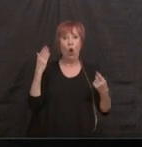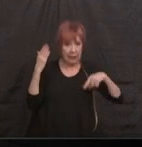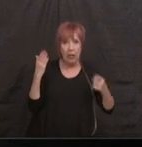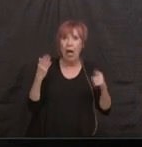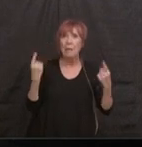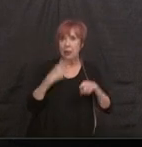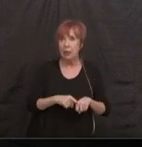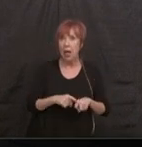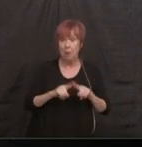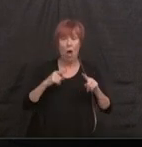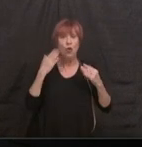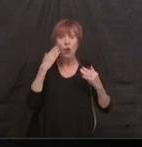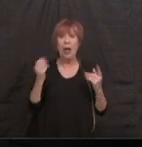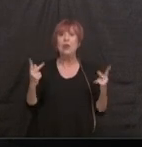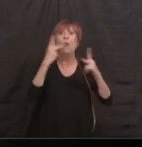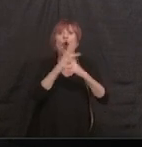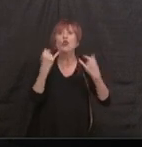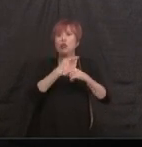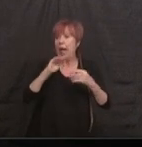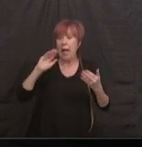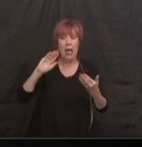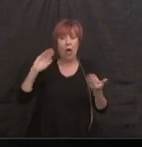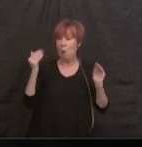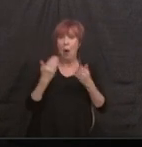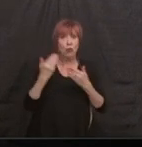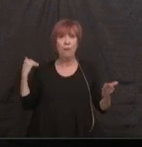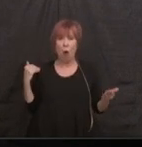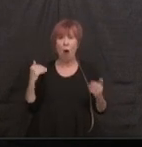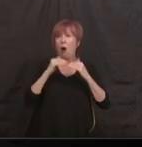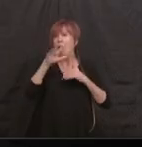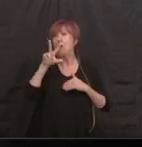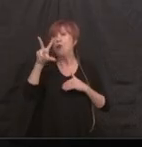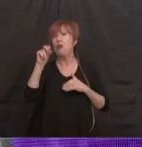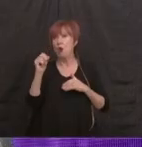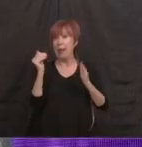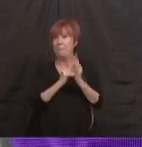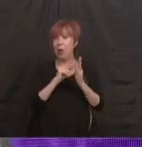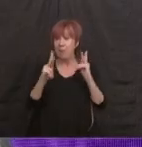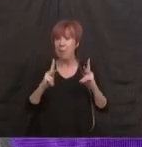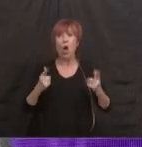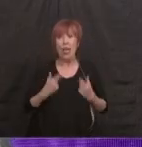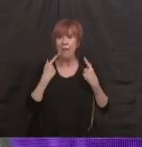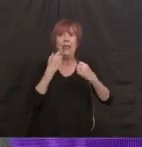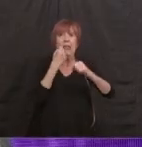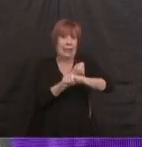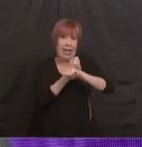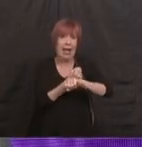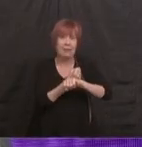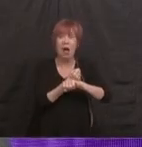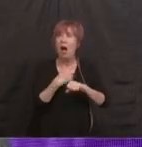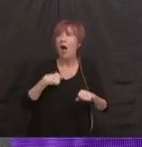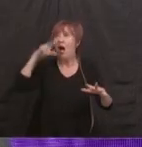recorded human history. Over 30 million people are living in conditions of modern slavery. And that was so stunning to me and so